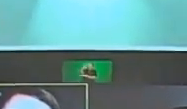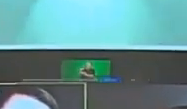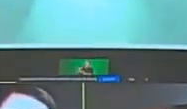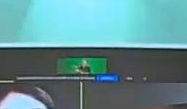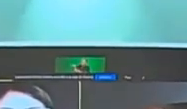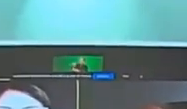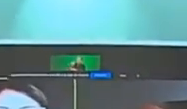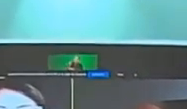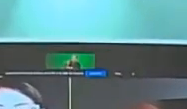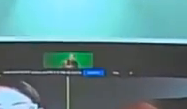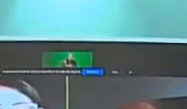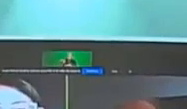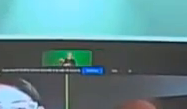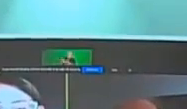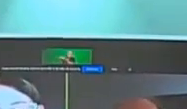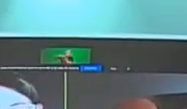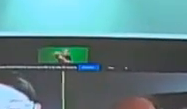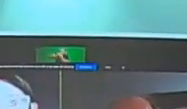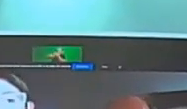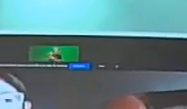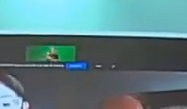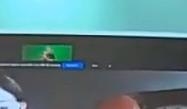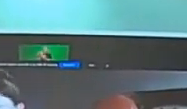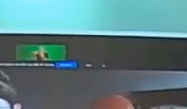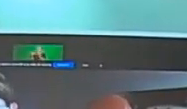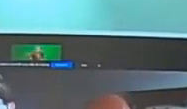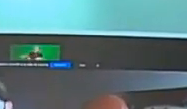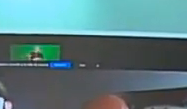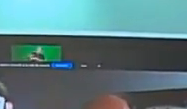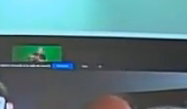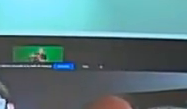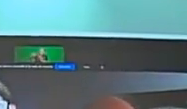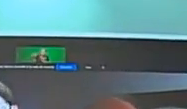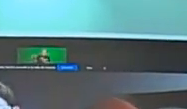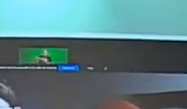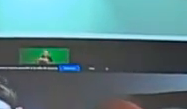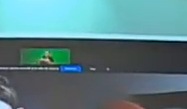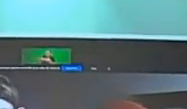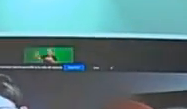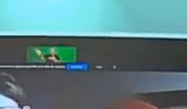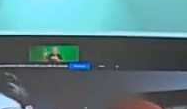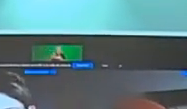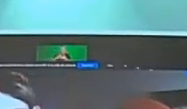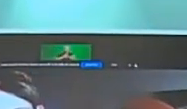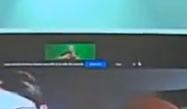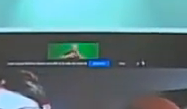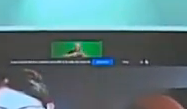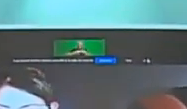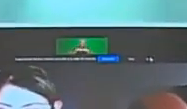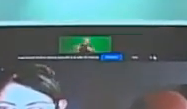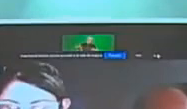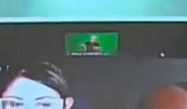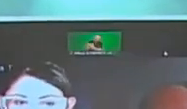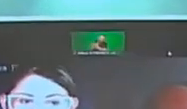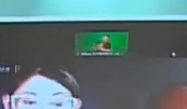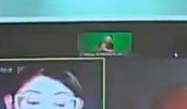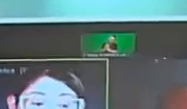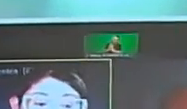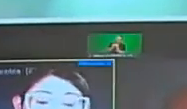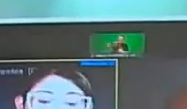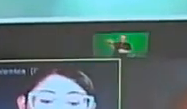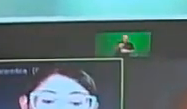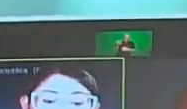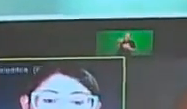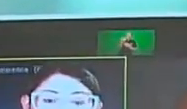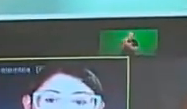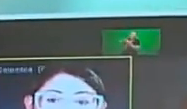How do you consider that that lost ground, we can recover it economically as of the wireless communications